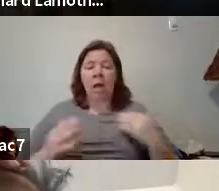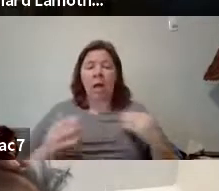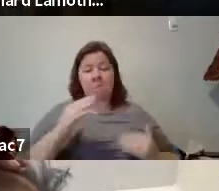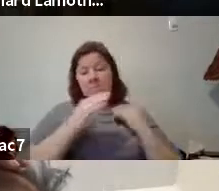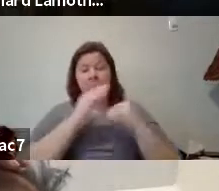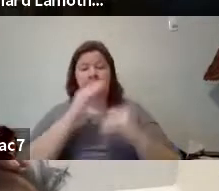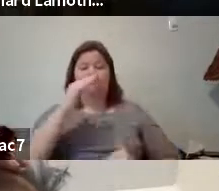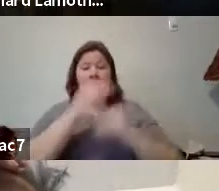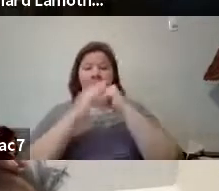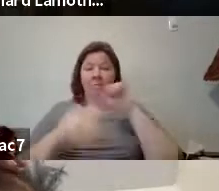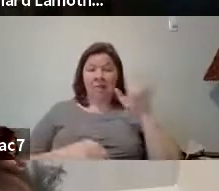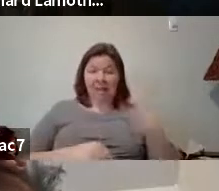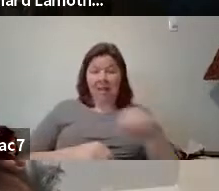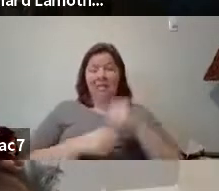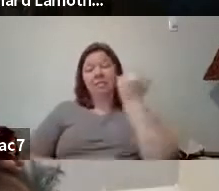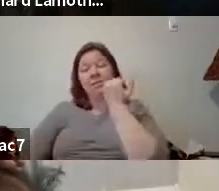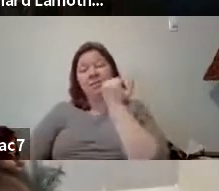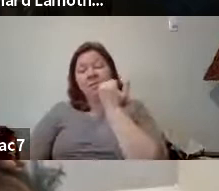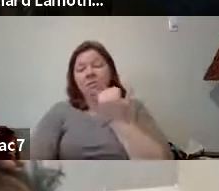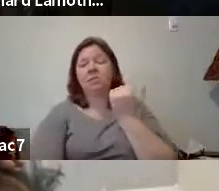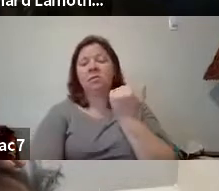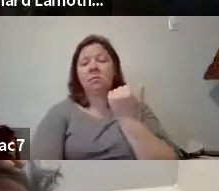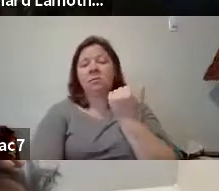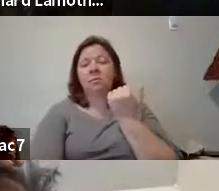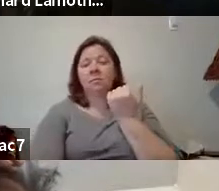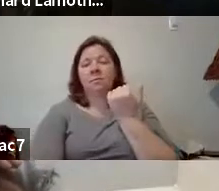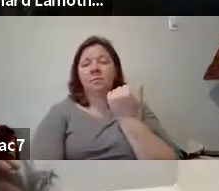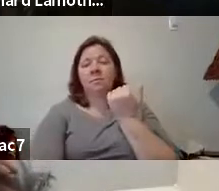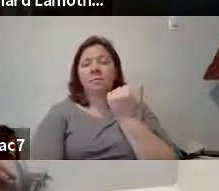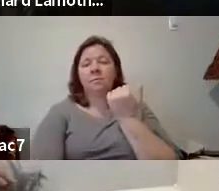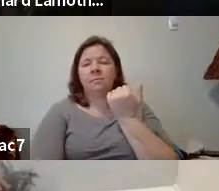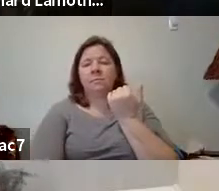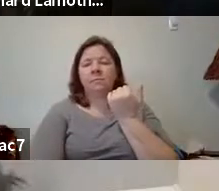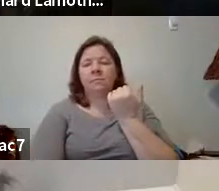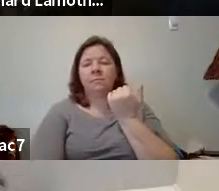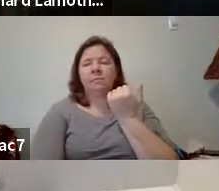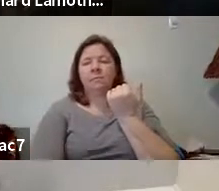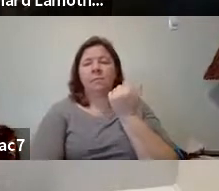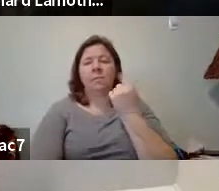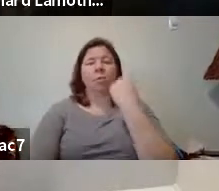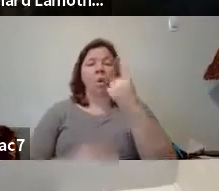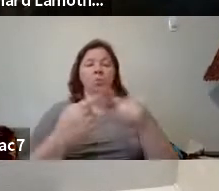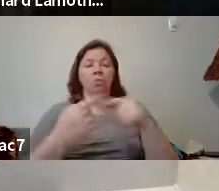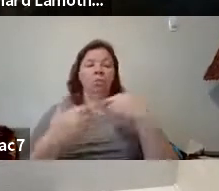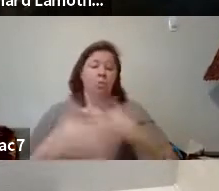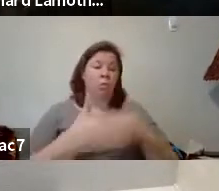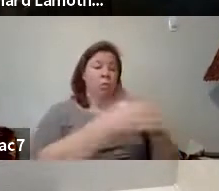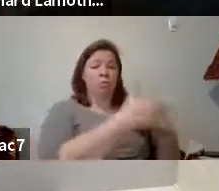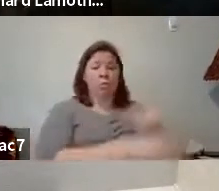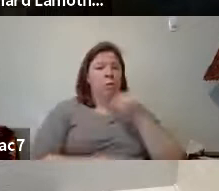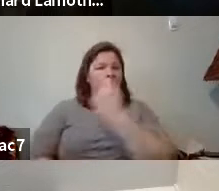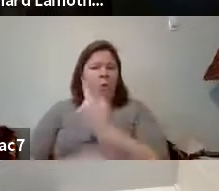dental practice. And I showed dentists how they could have one or two rooms, 4 or 5 rooms, 6 or 7 rooms, not just one